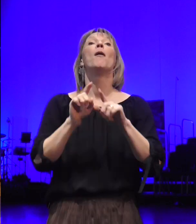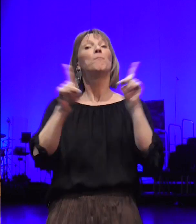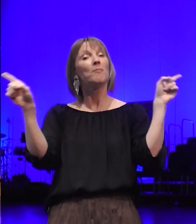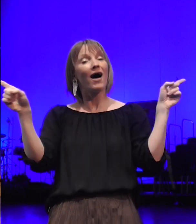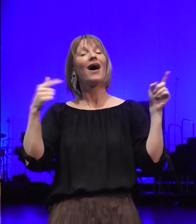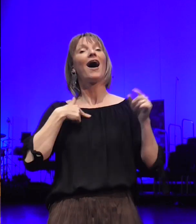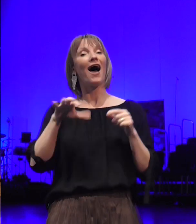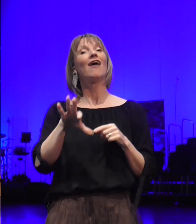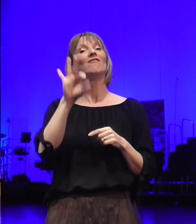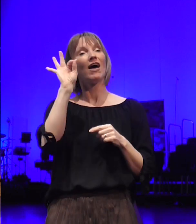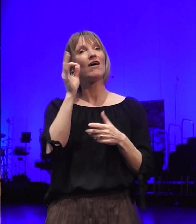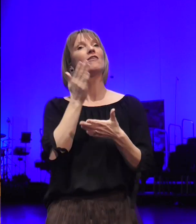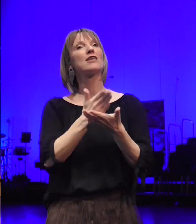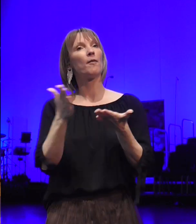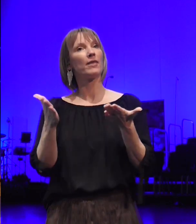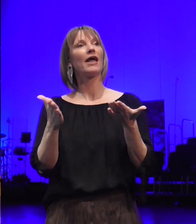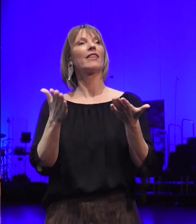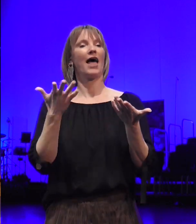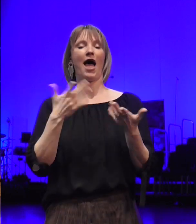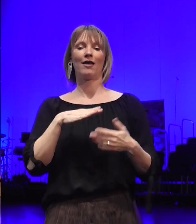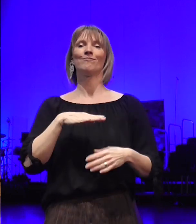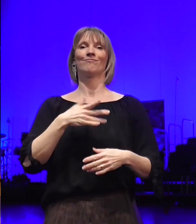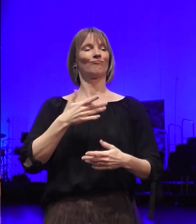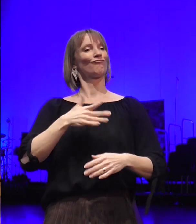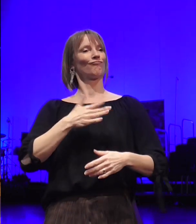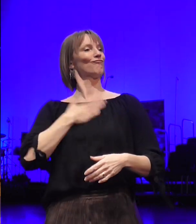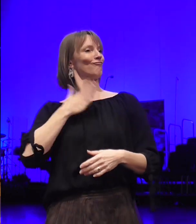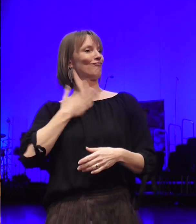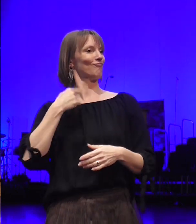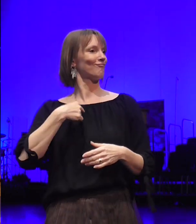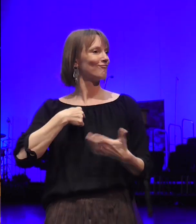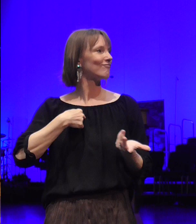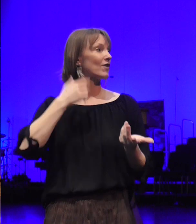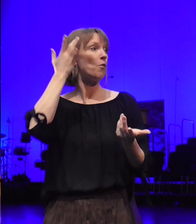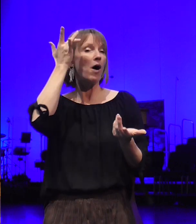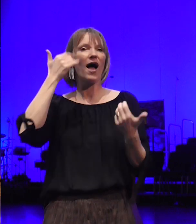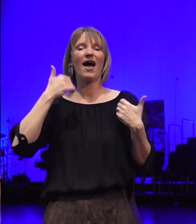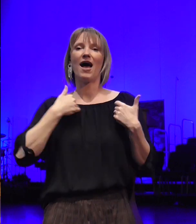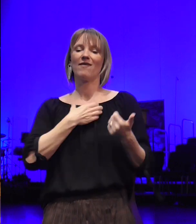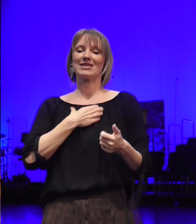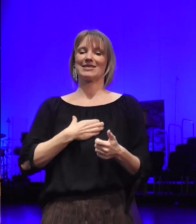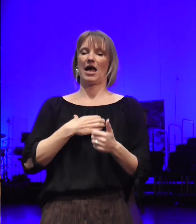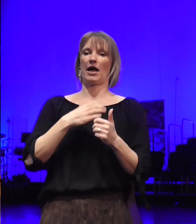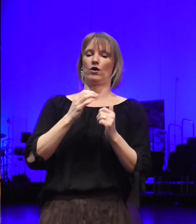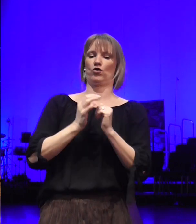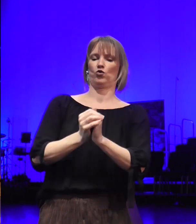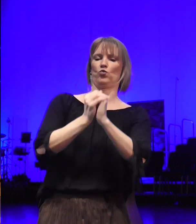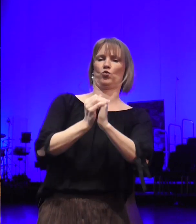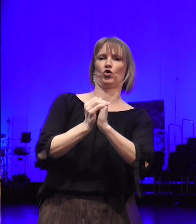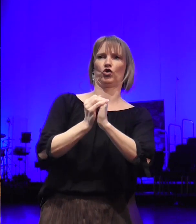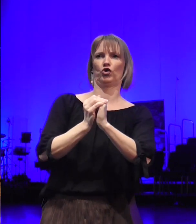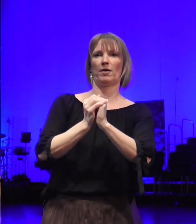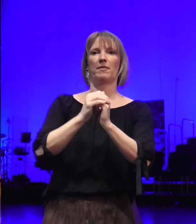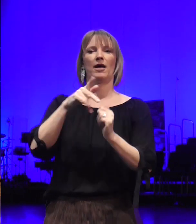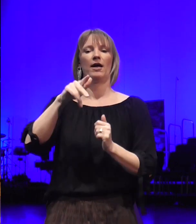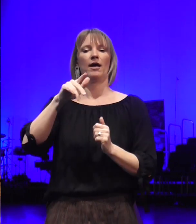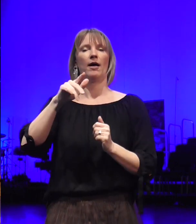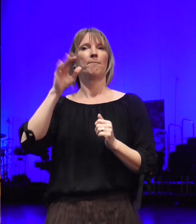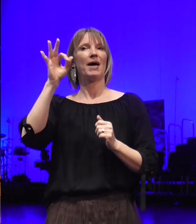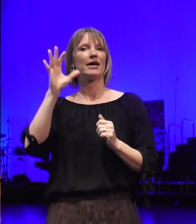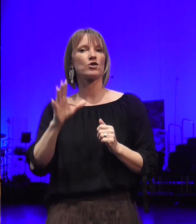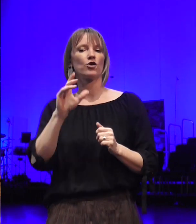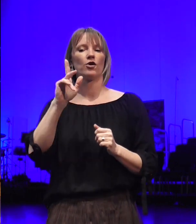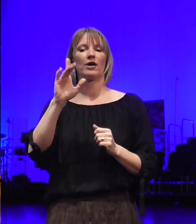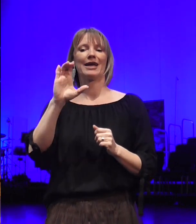did find something that did please me about why we have this desire to worship. Pastor Carrie